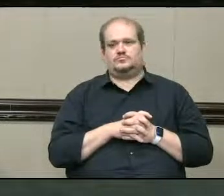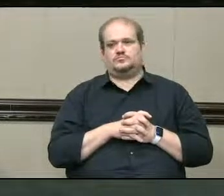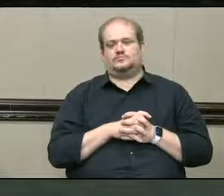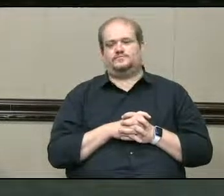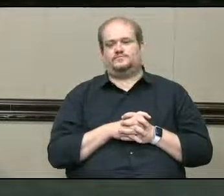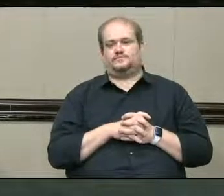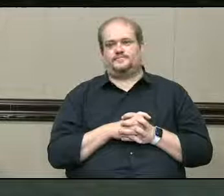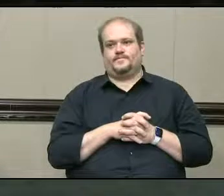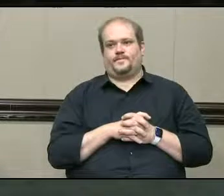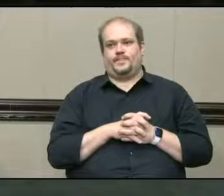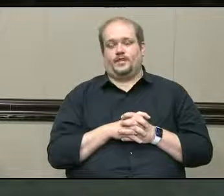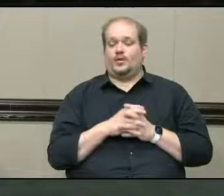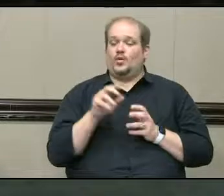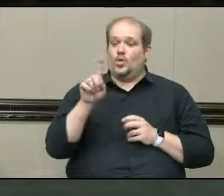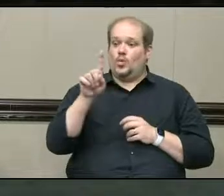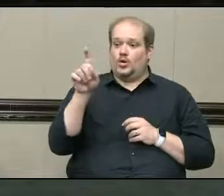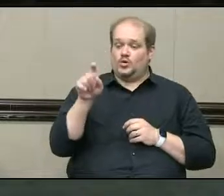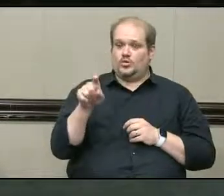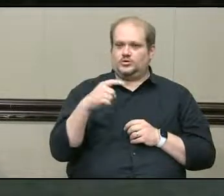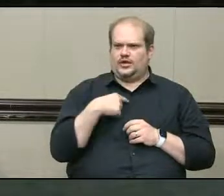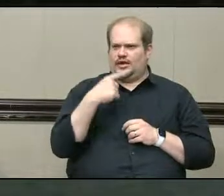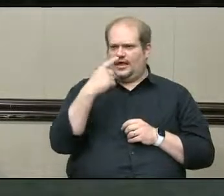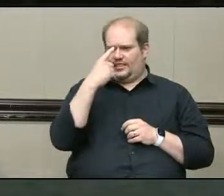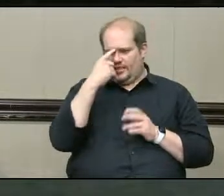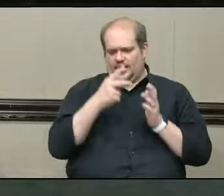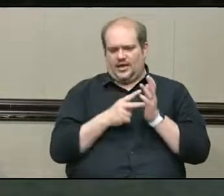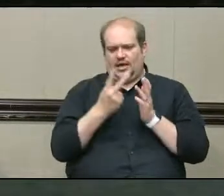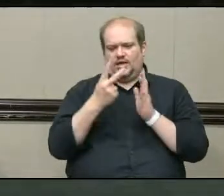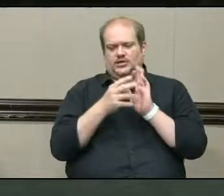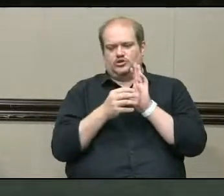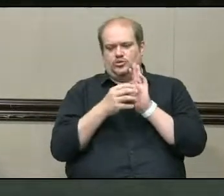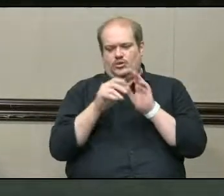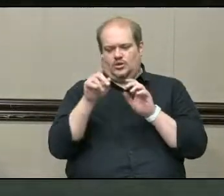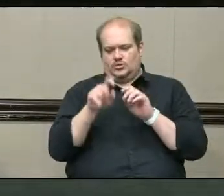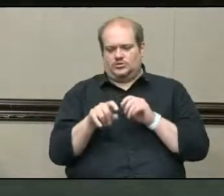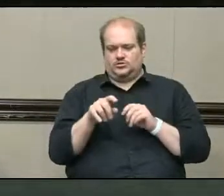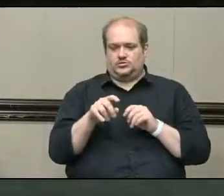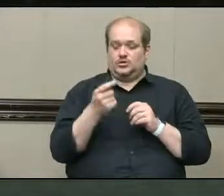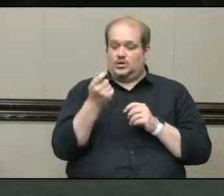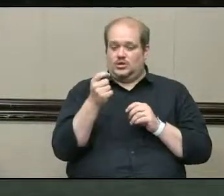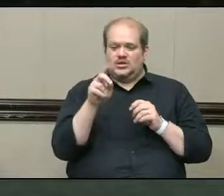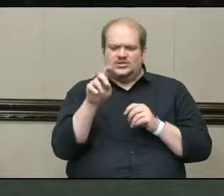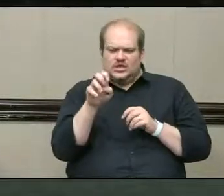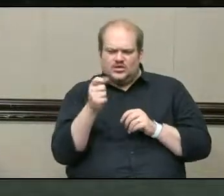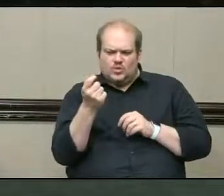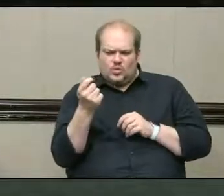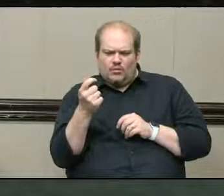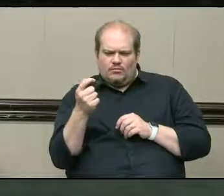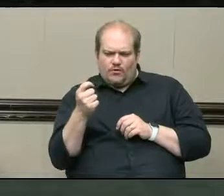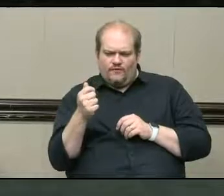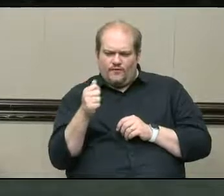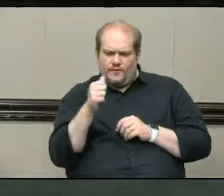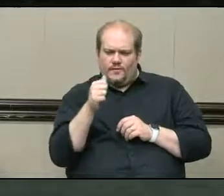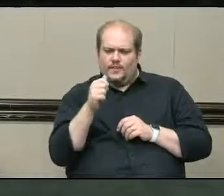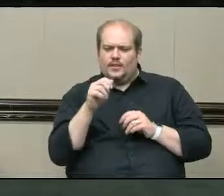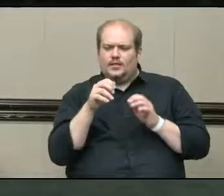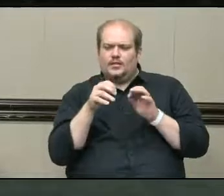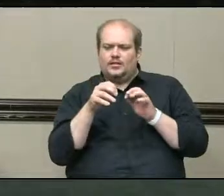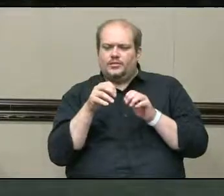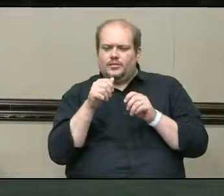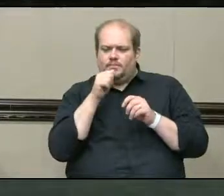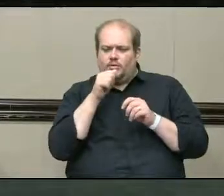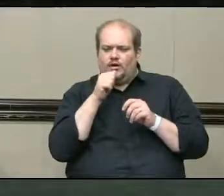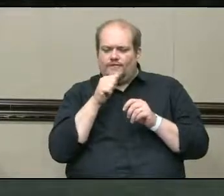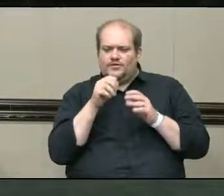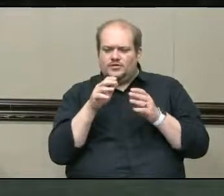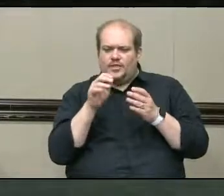And one of the questions is, and I think it's a duplicate questions that we have, it says, does the removal of the sentence, private streets for residential